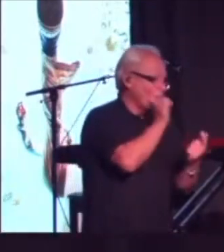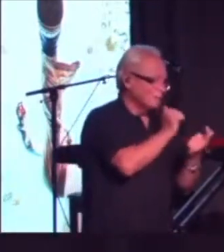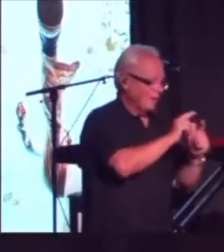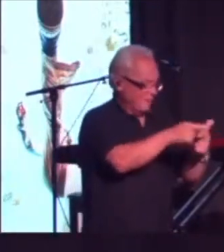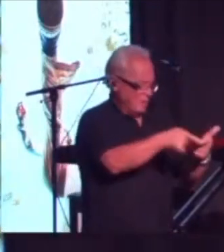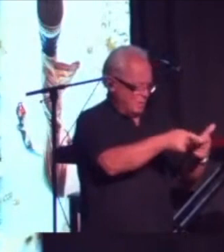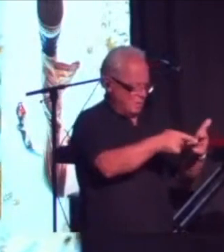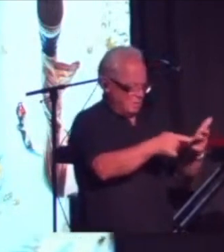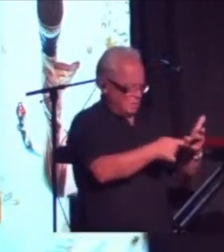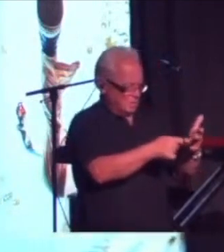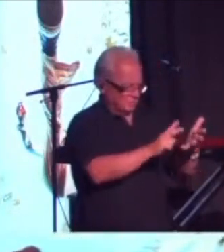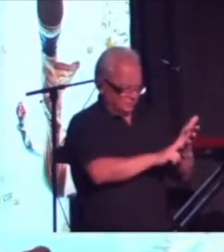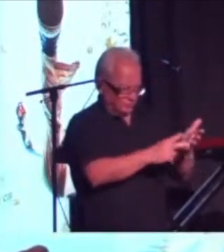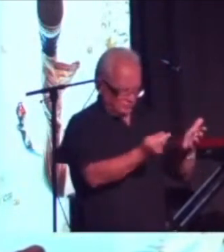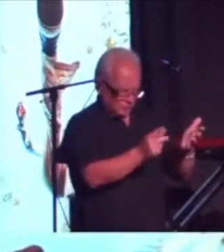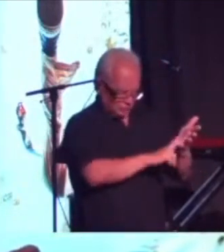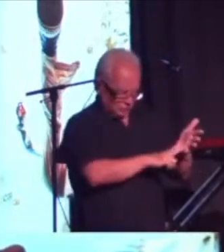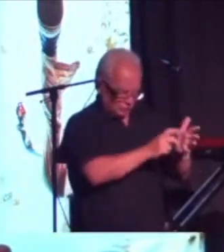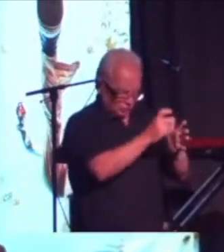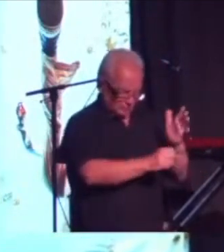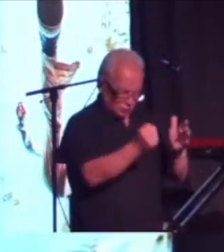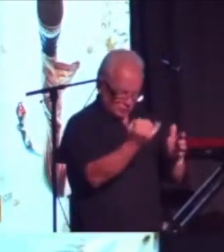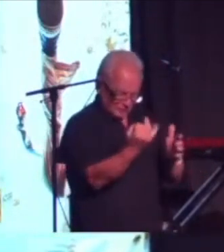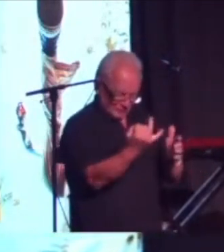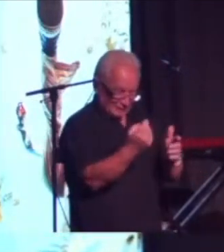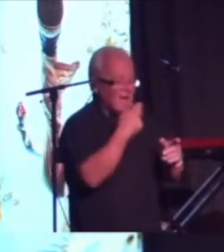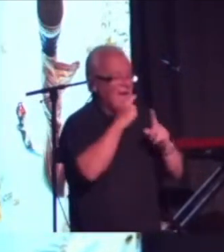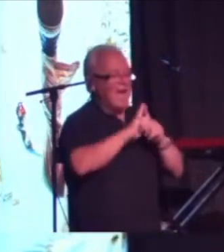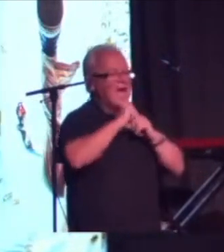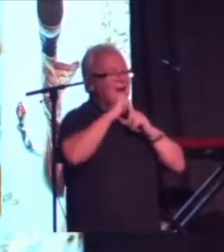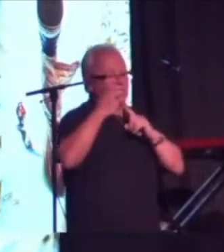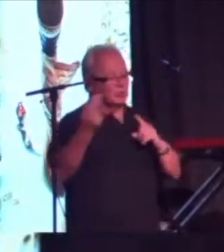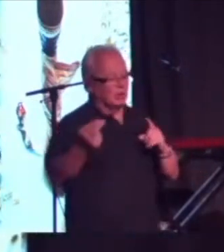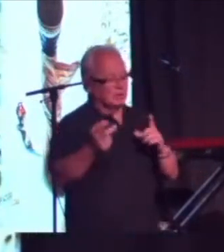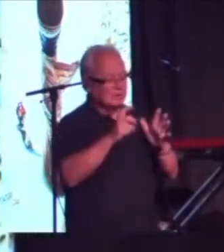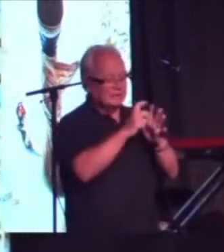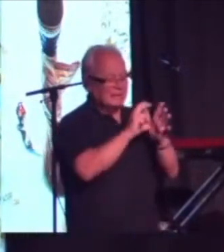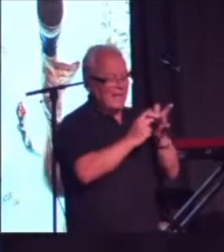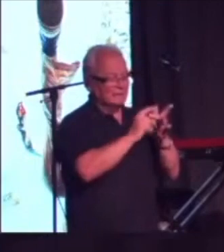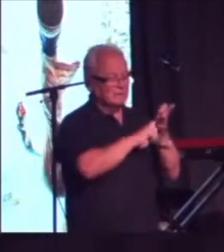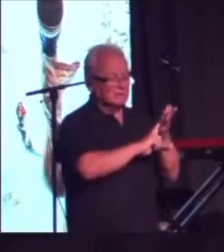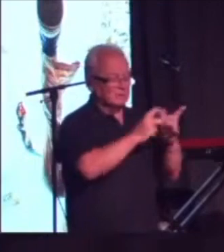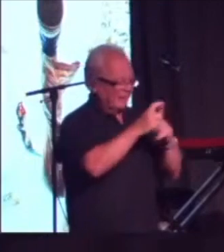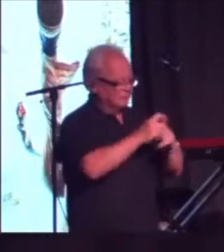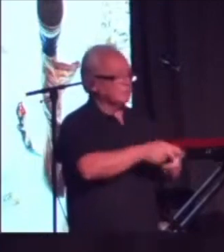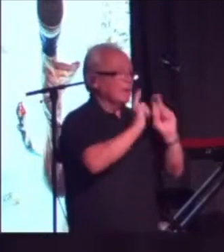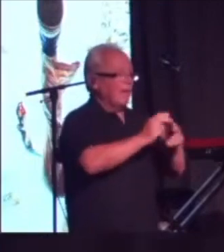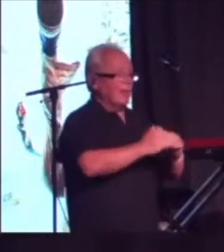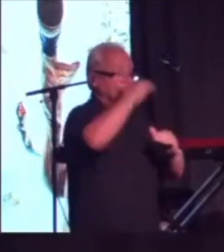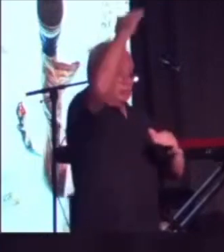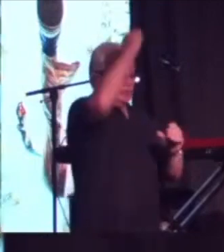happen? Well, the answer is chapter 17. David killed Goliath. You see, when David